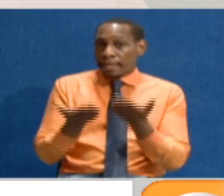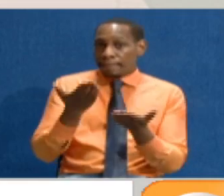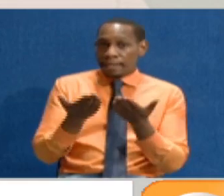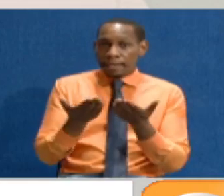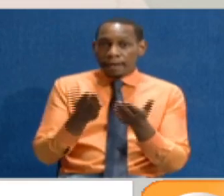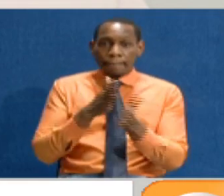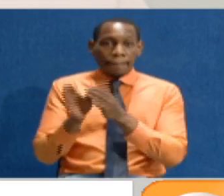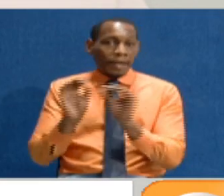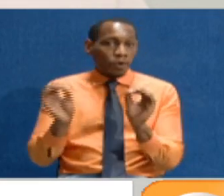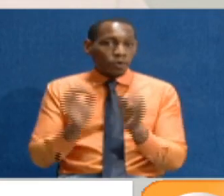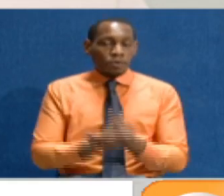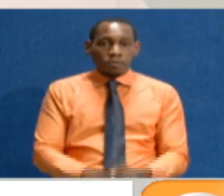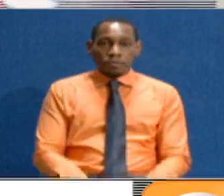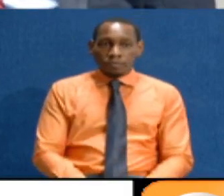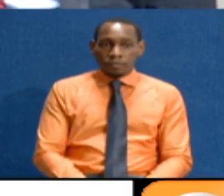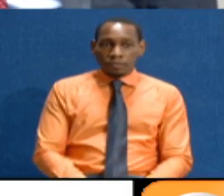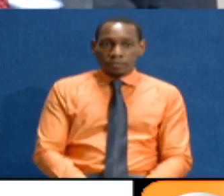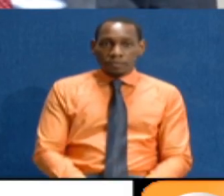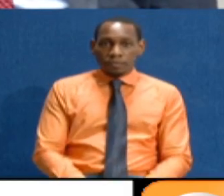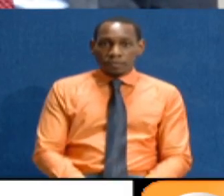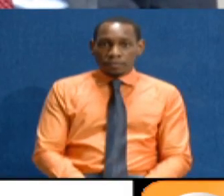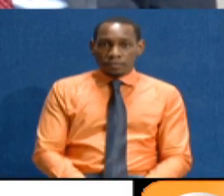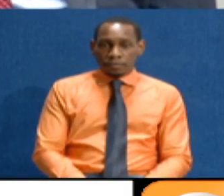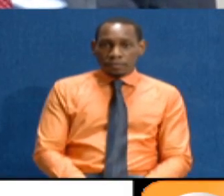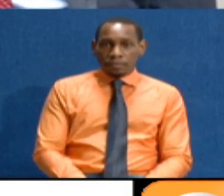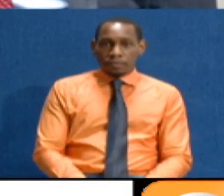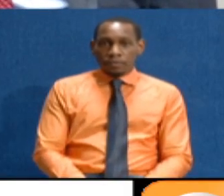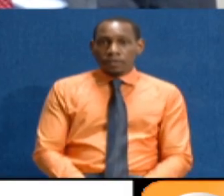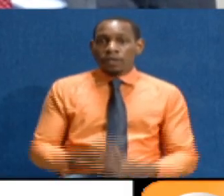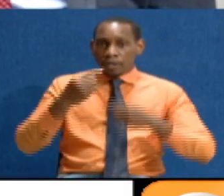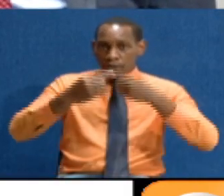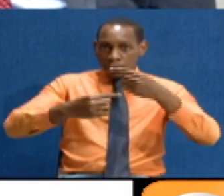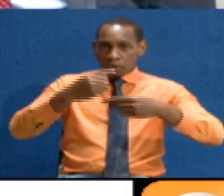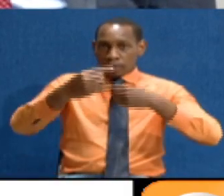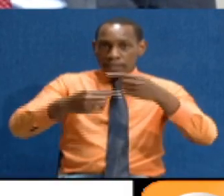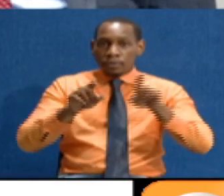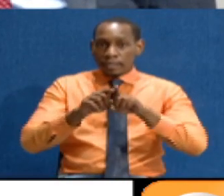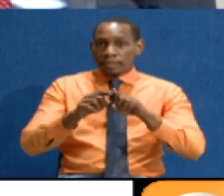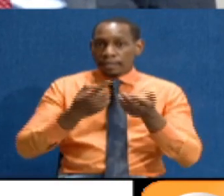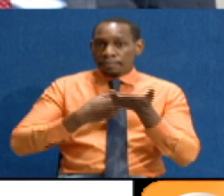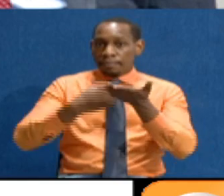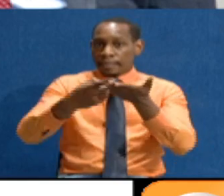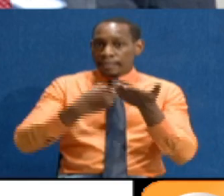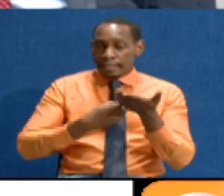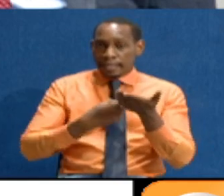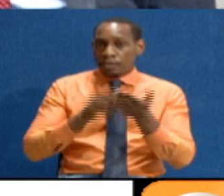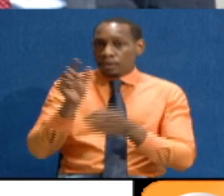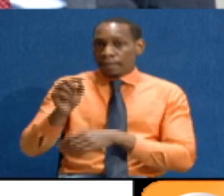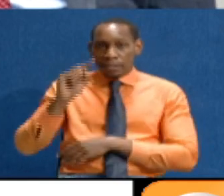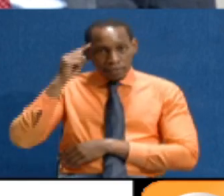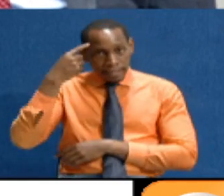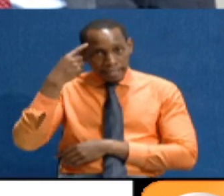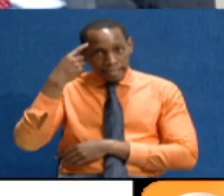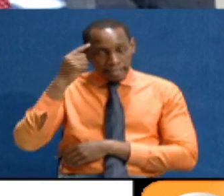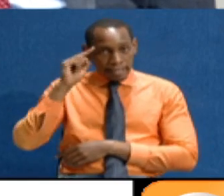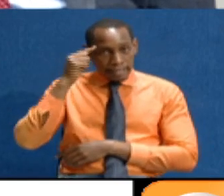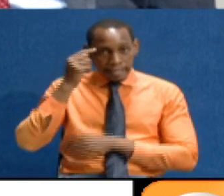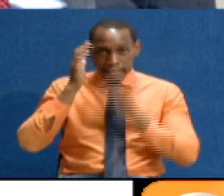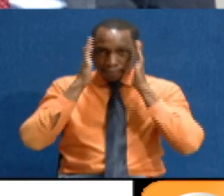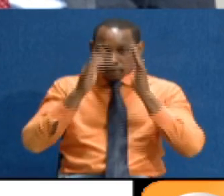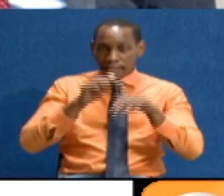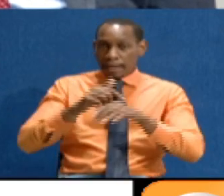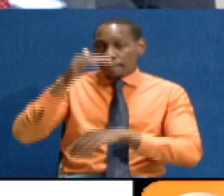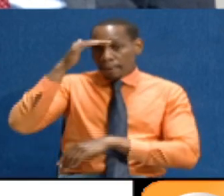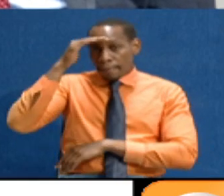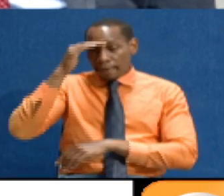really premeditated. Right. And just to kind of keep on that note, in terms of someone not thinking correctly or thinking straight when they're